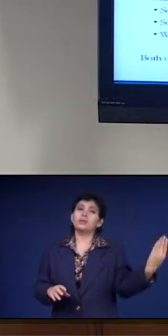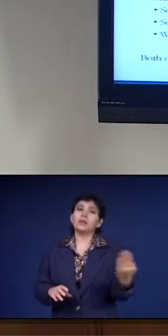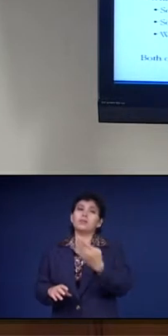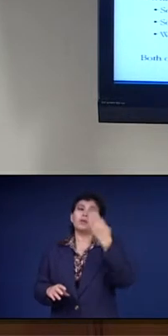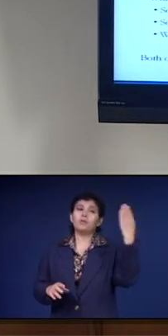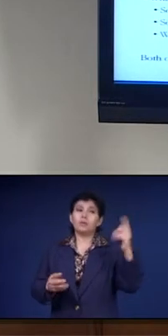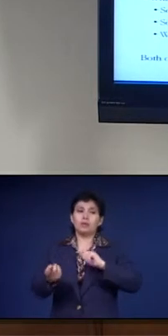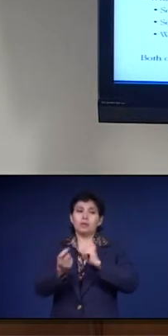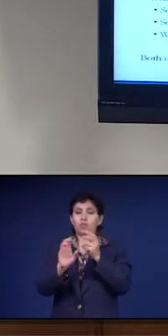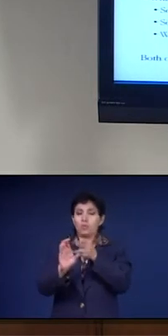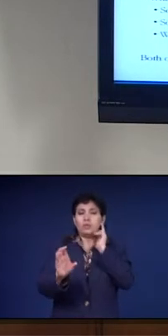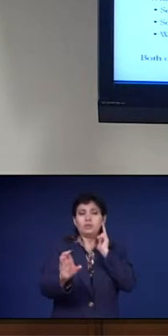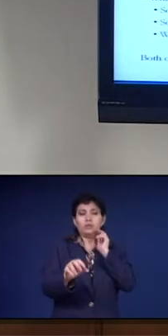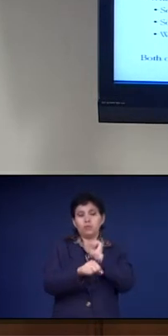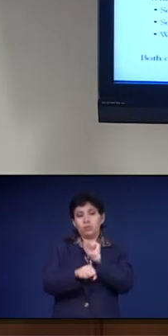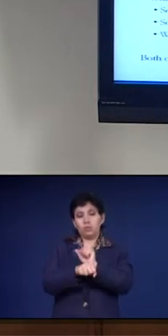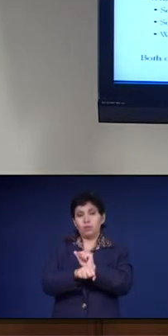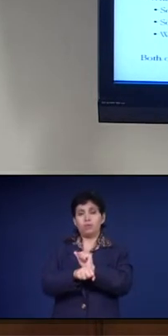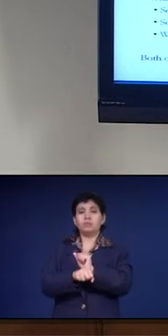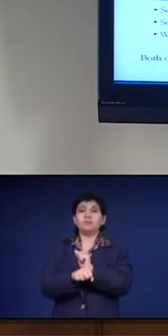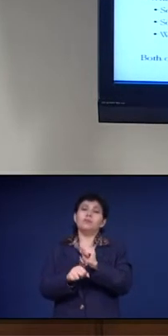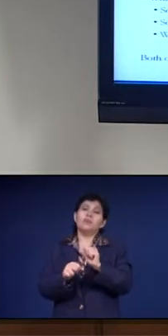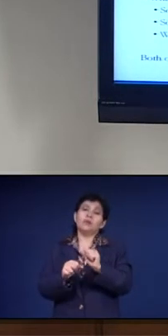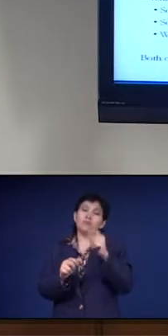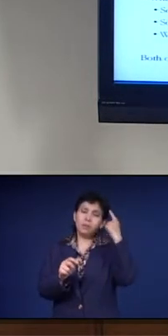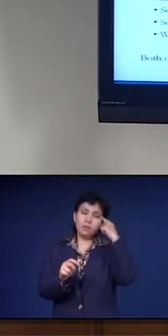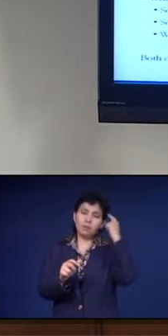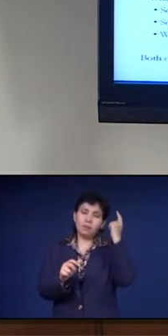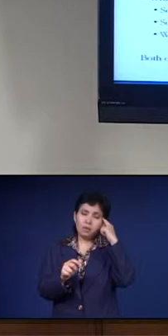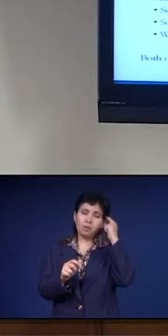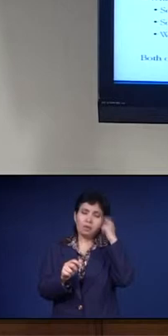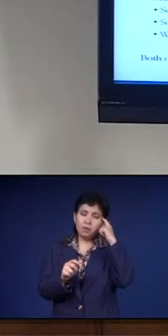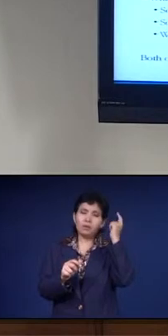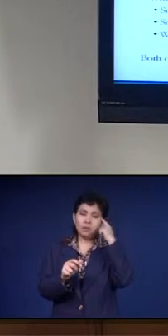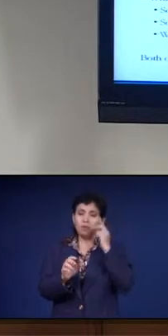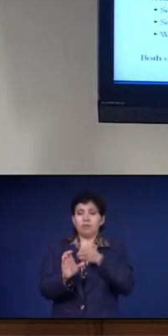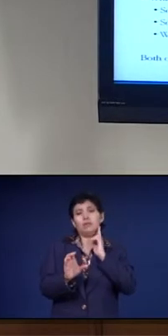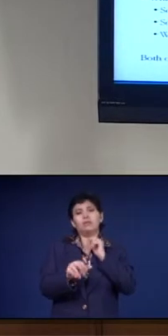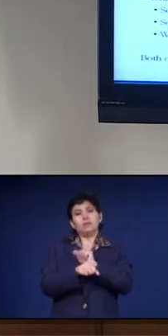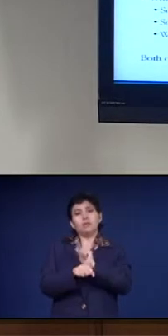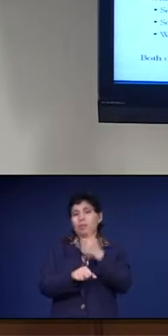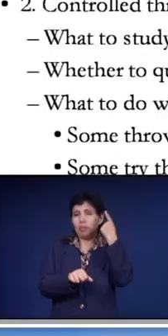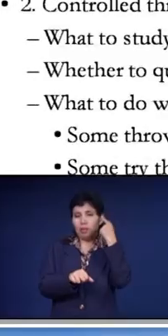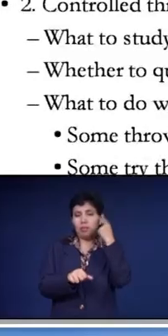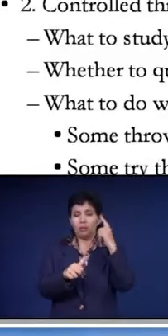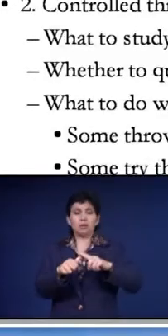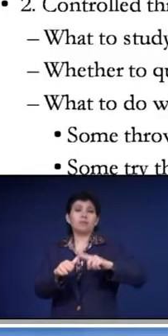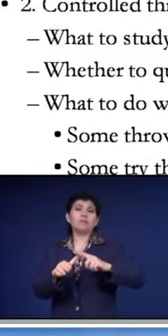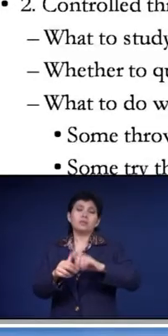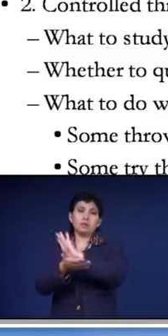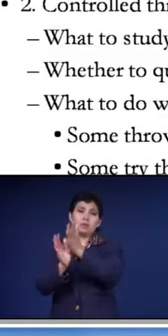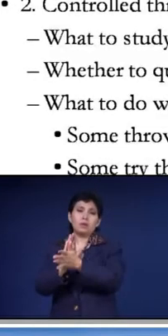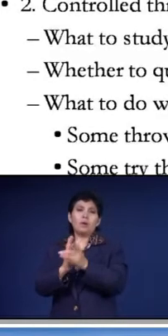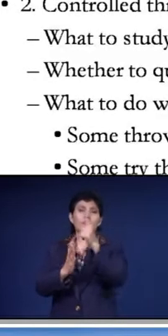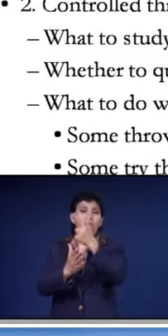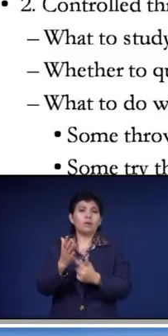we tend not to quit the job and we think for months and weeks before we make a right decision. Next one, or what to do